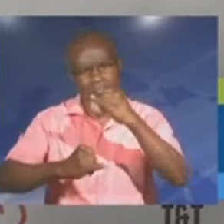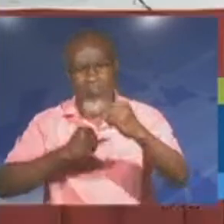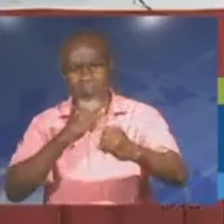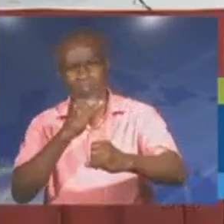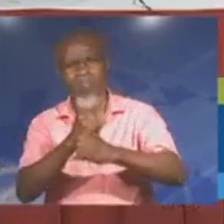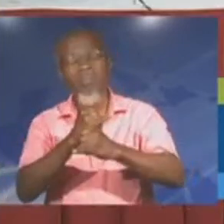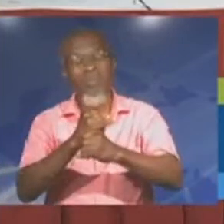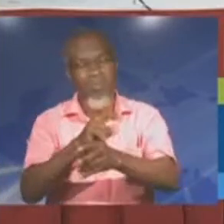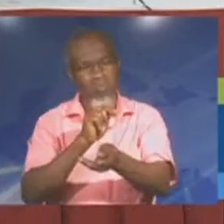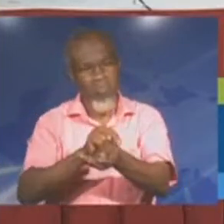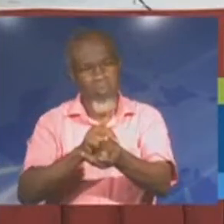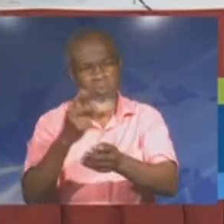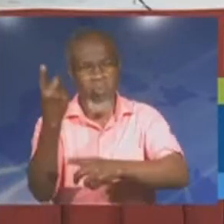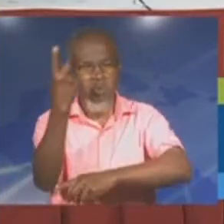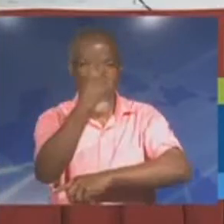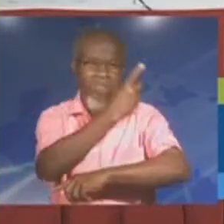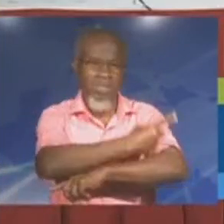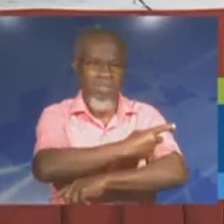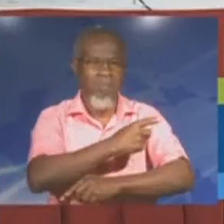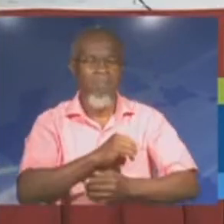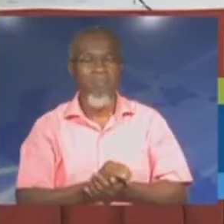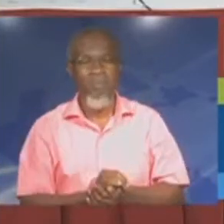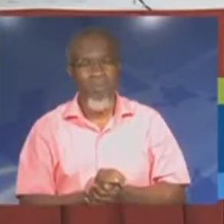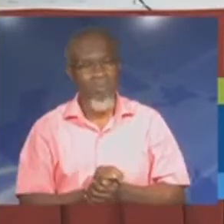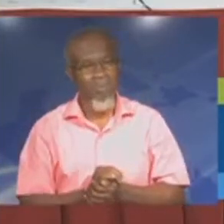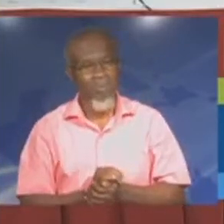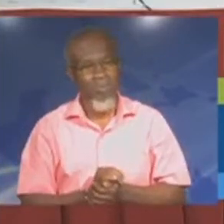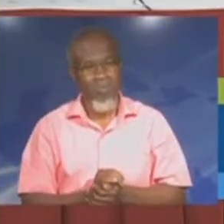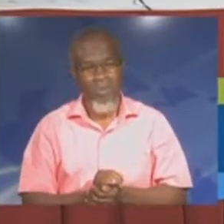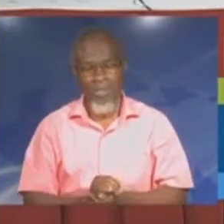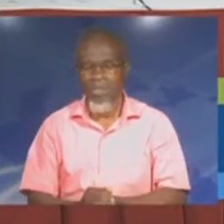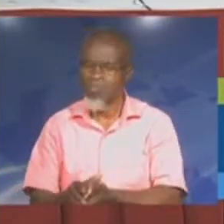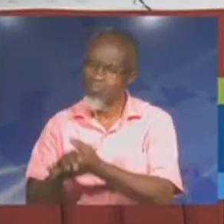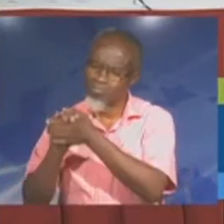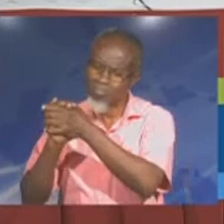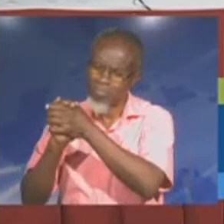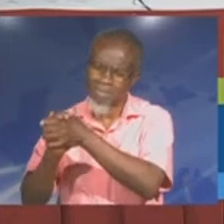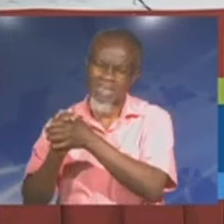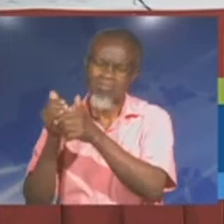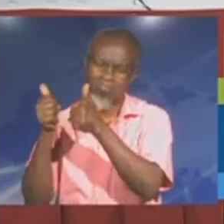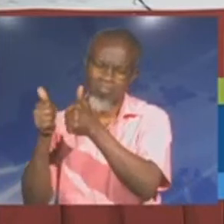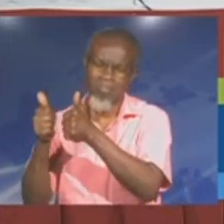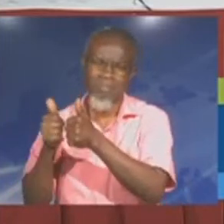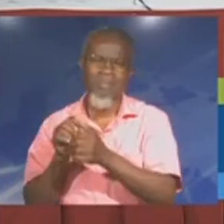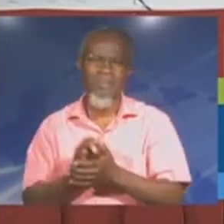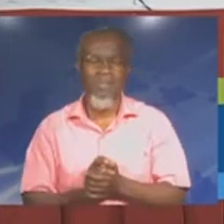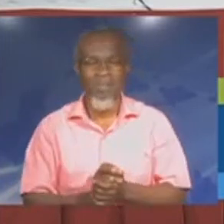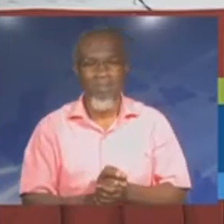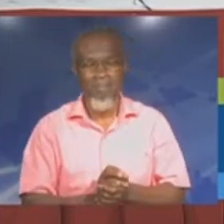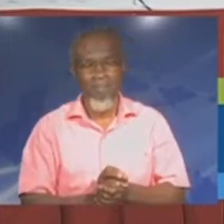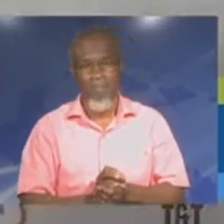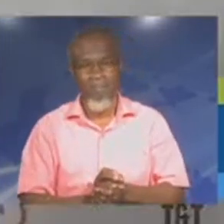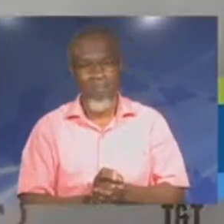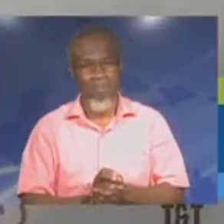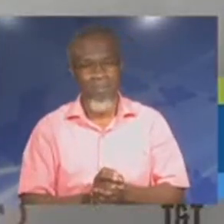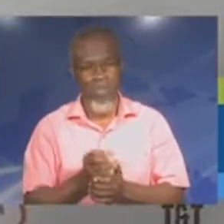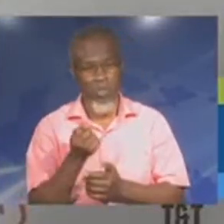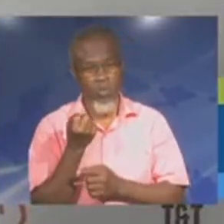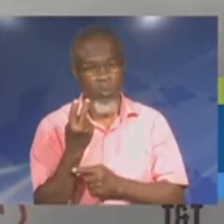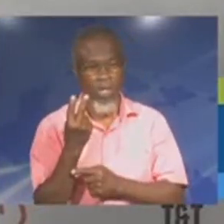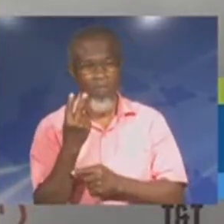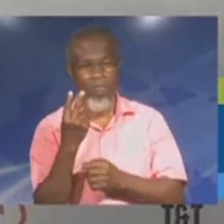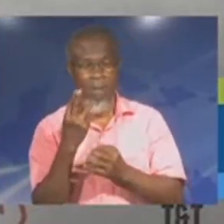you. And certainly a happy International Nurses Day to you, Nurse Bethel. Thank you. 12th May